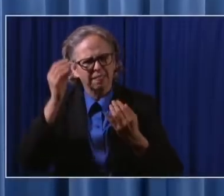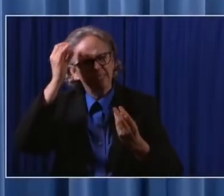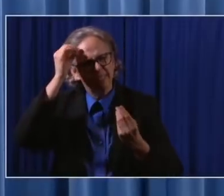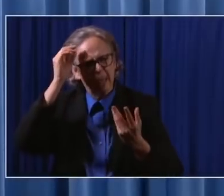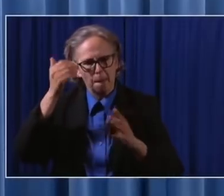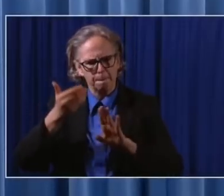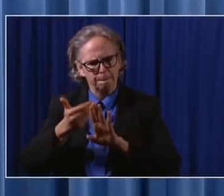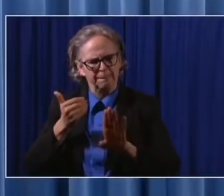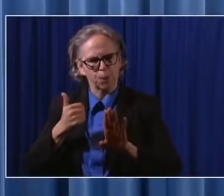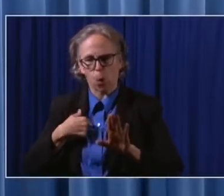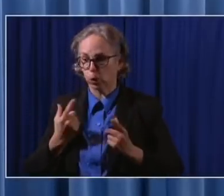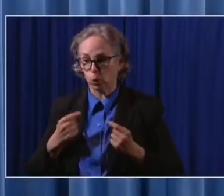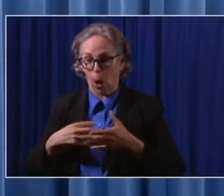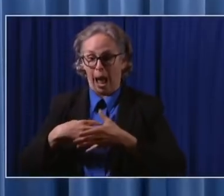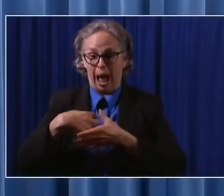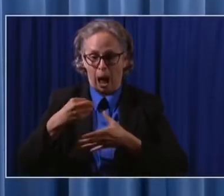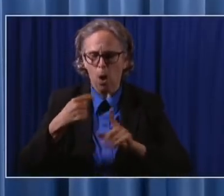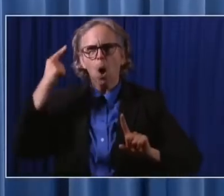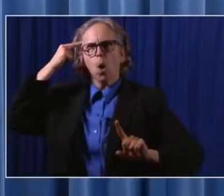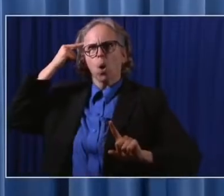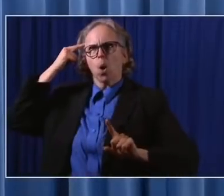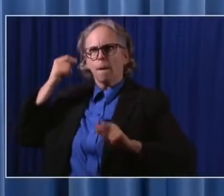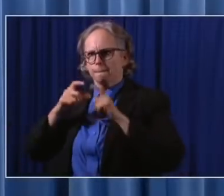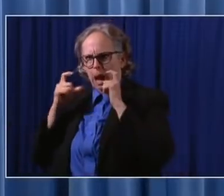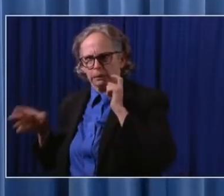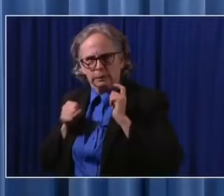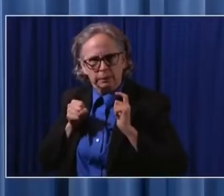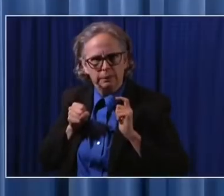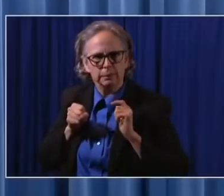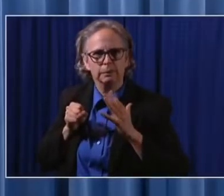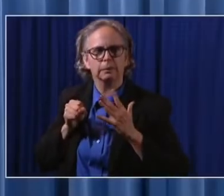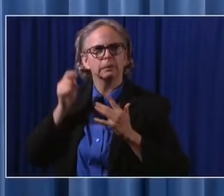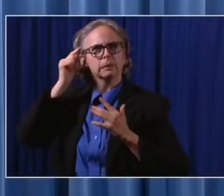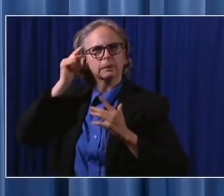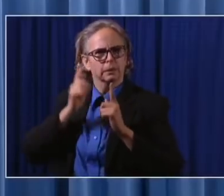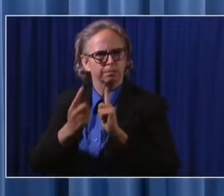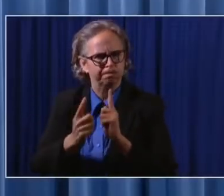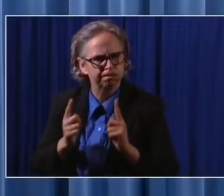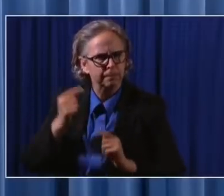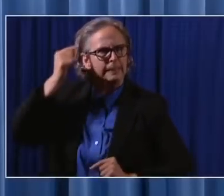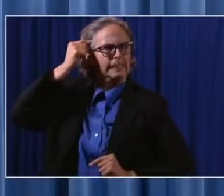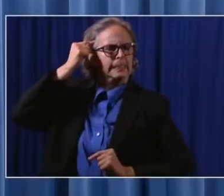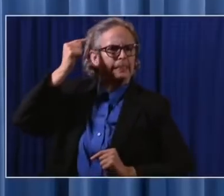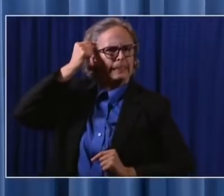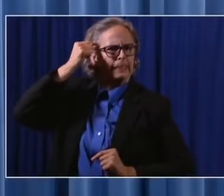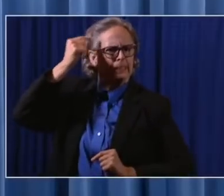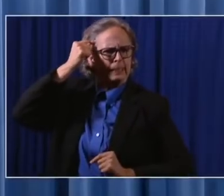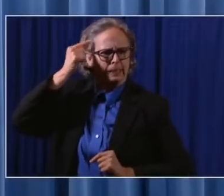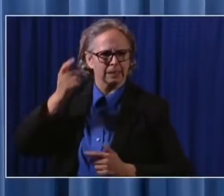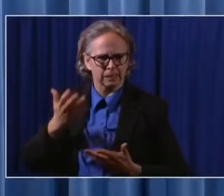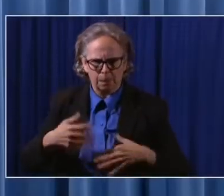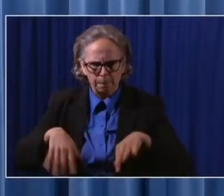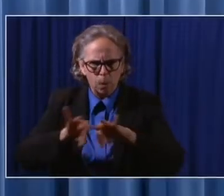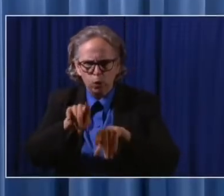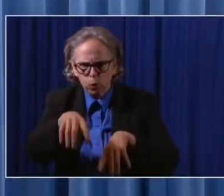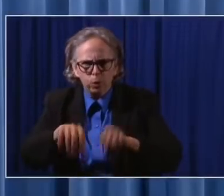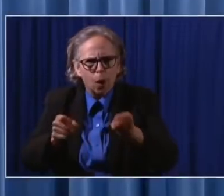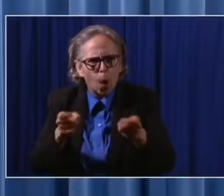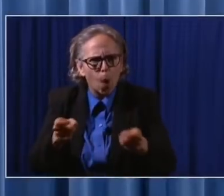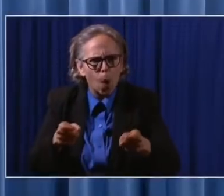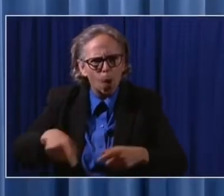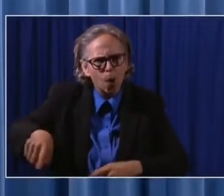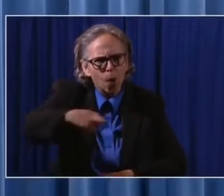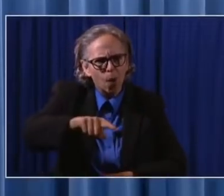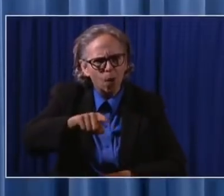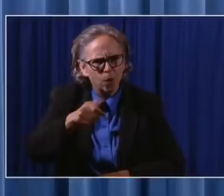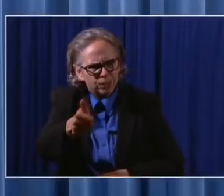go, those things are all within the grasp of all of us. And I guess I always try to